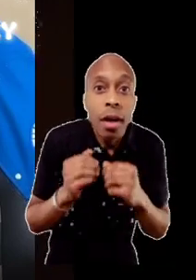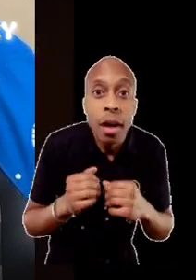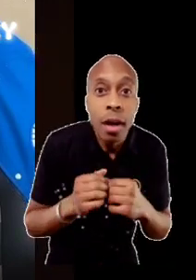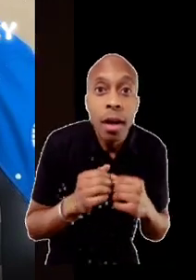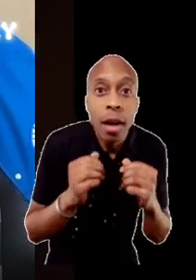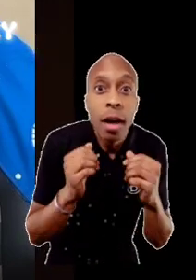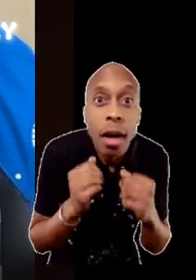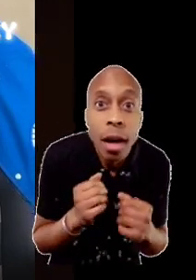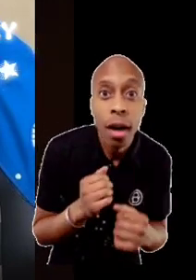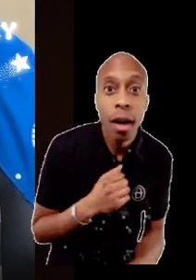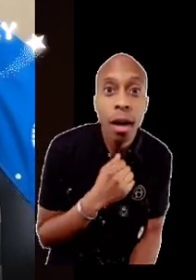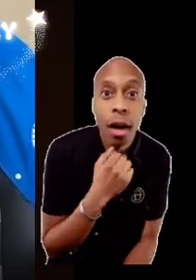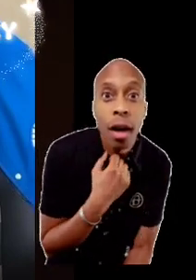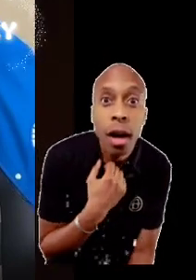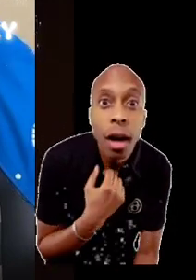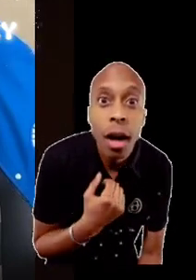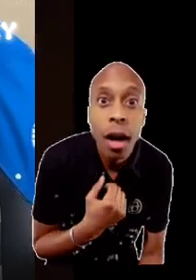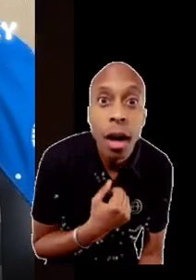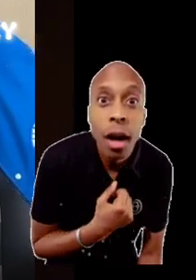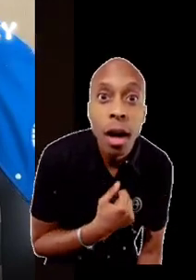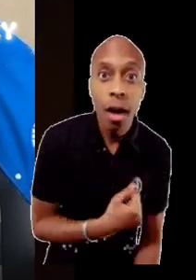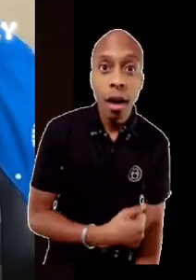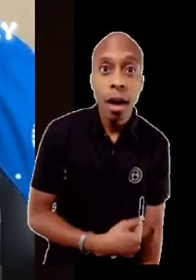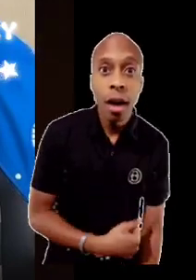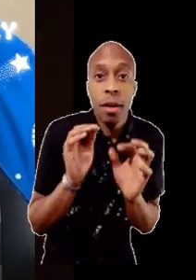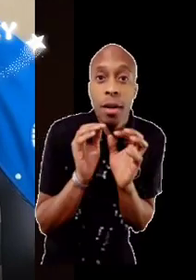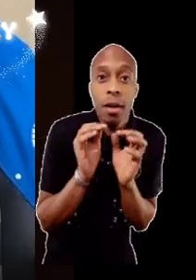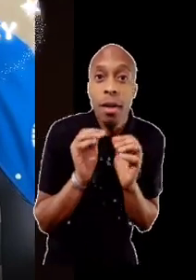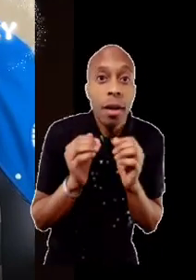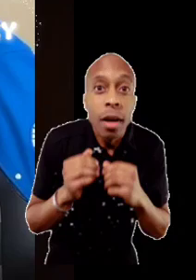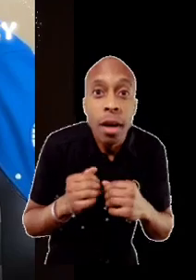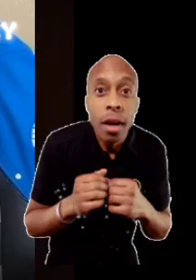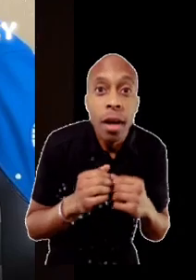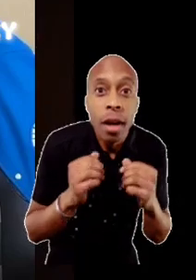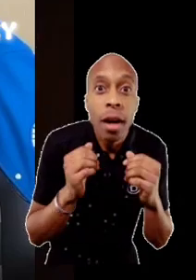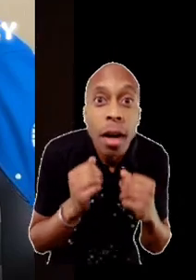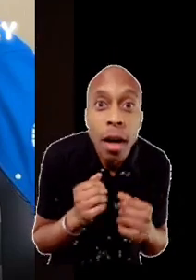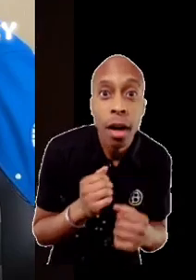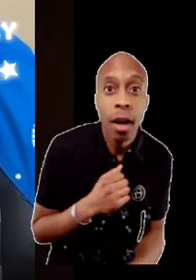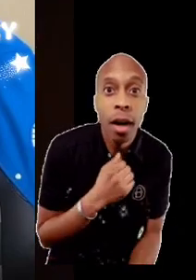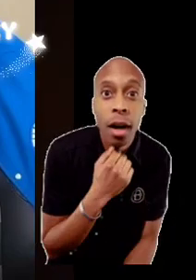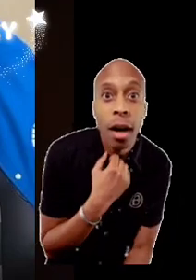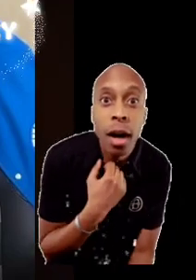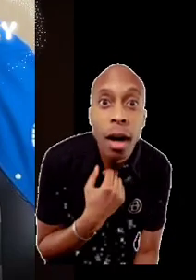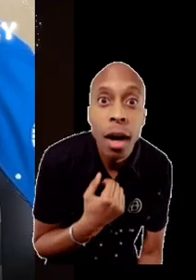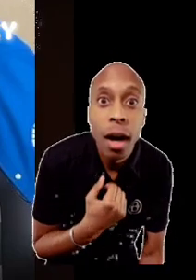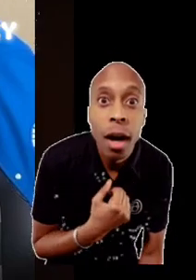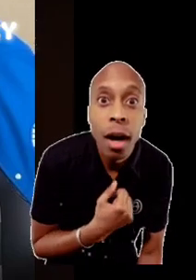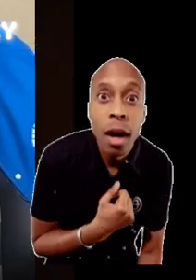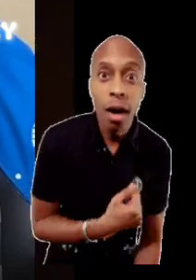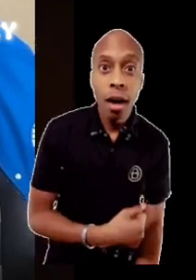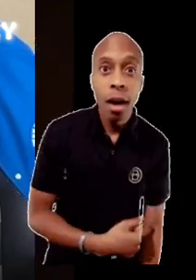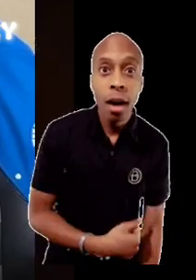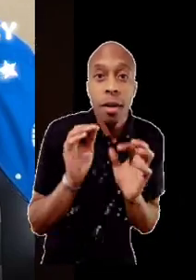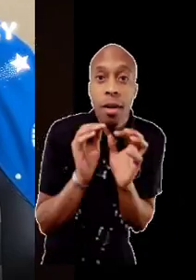Where you want me judge them and say them not look like church? Because I know where me come from. Every woman for cover up.